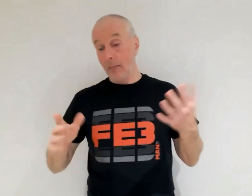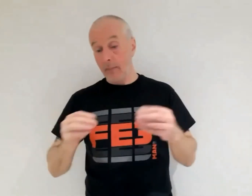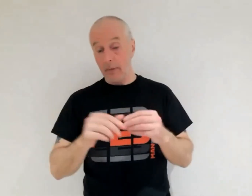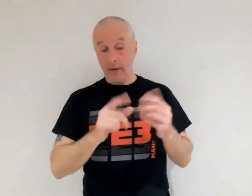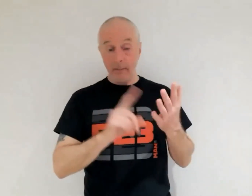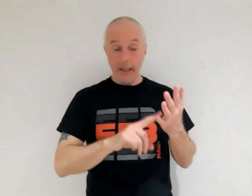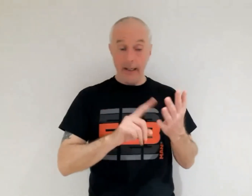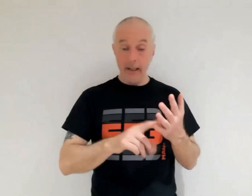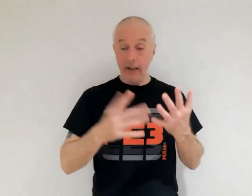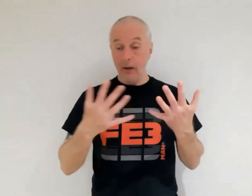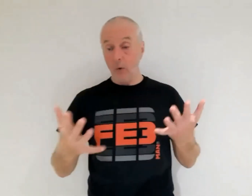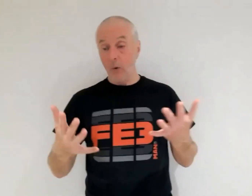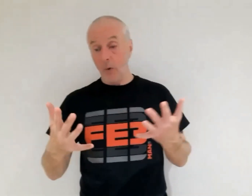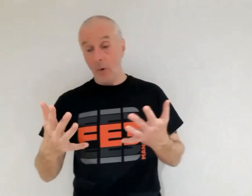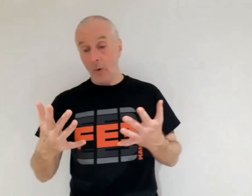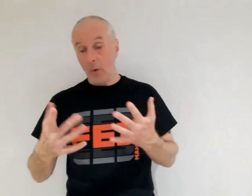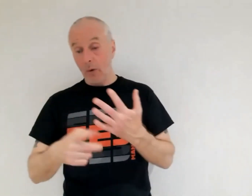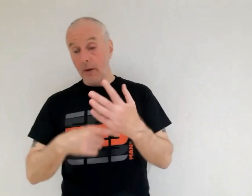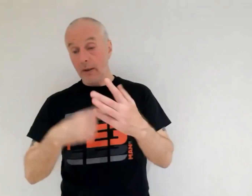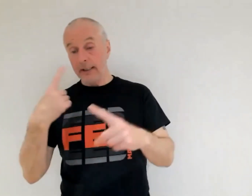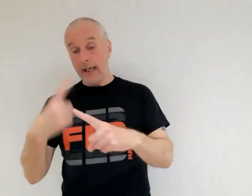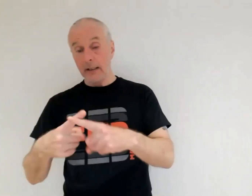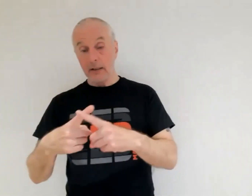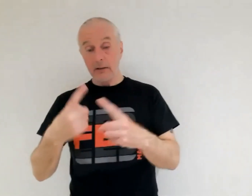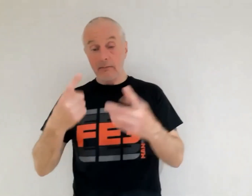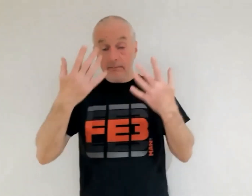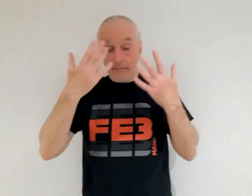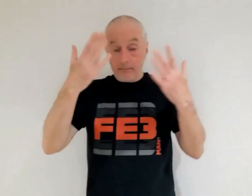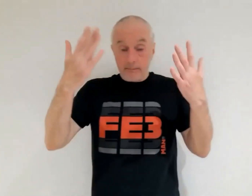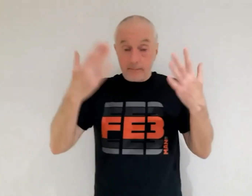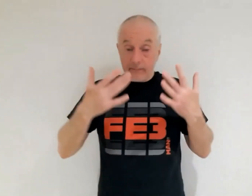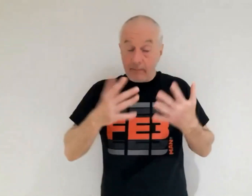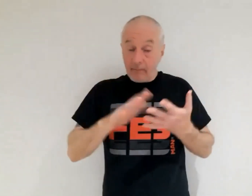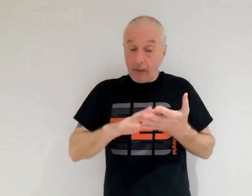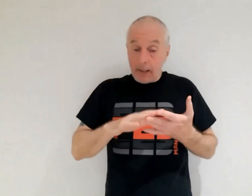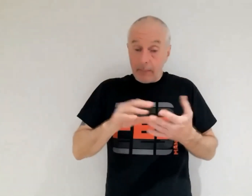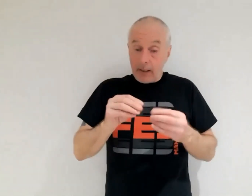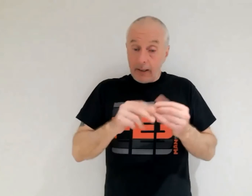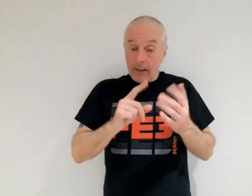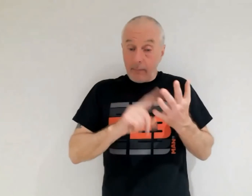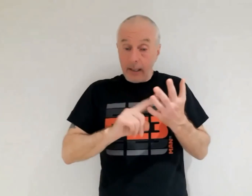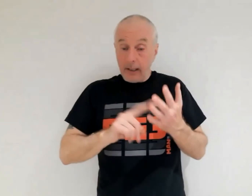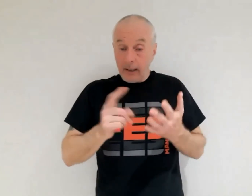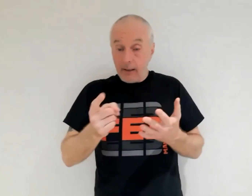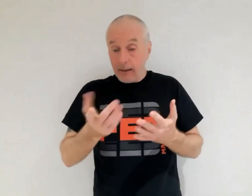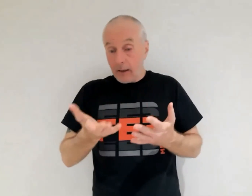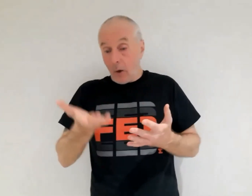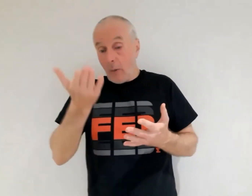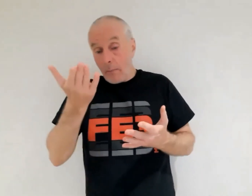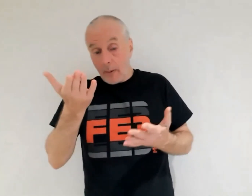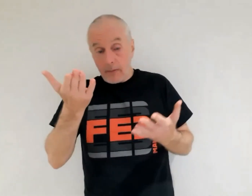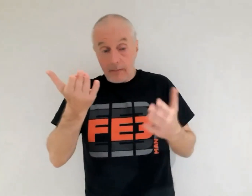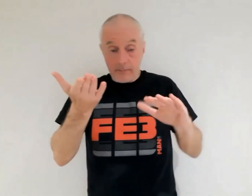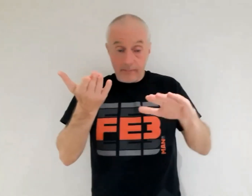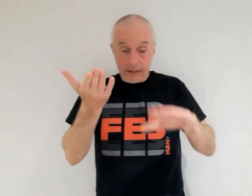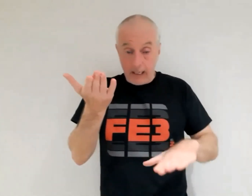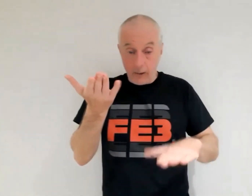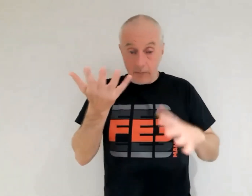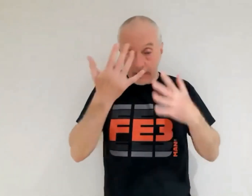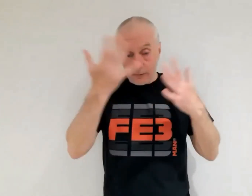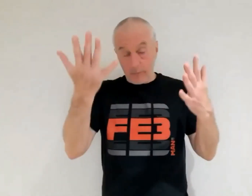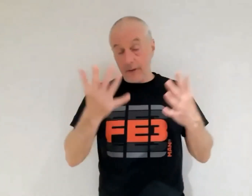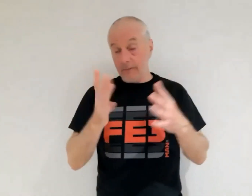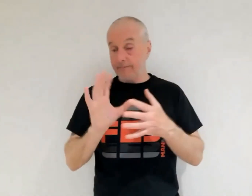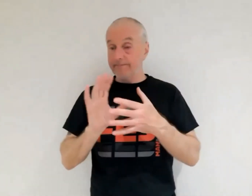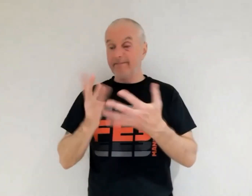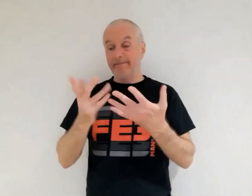question. So whether you actually see increases in gas bills is, it sort of comes down to the politics, but in